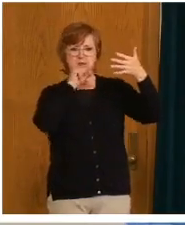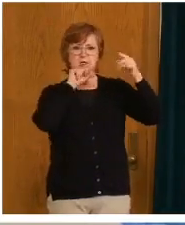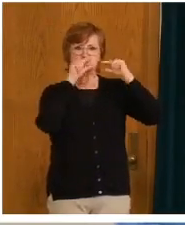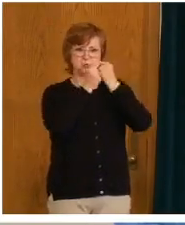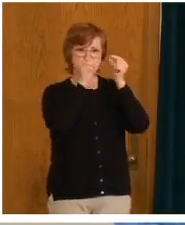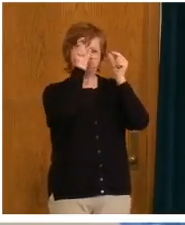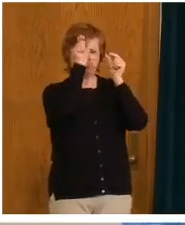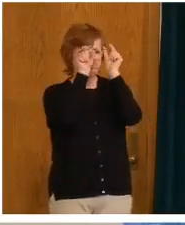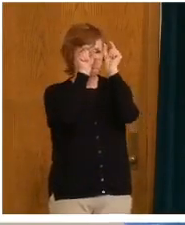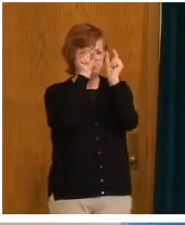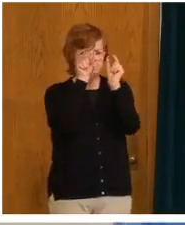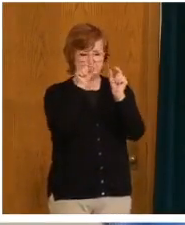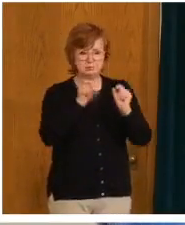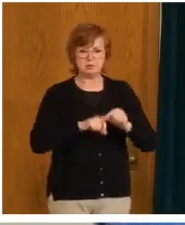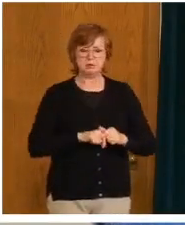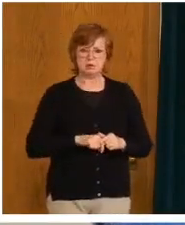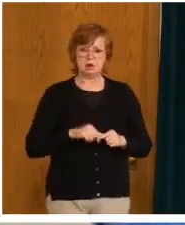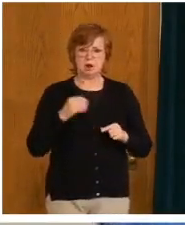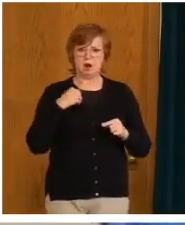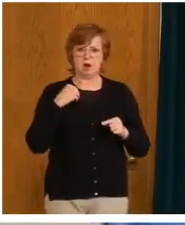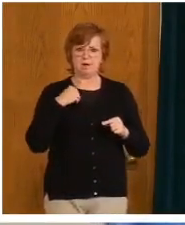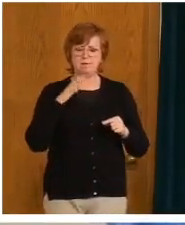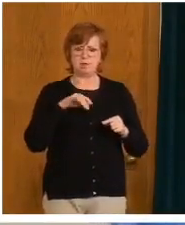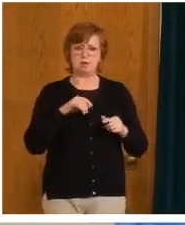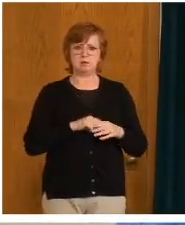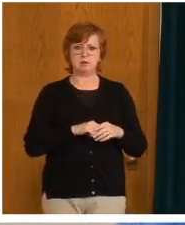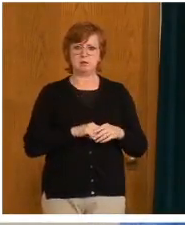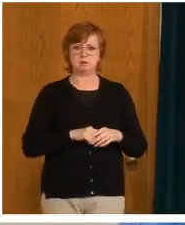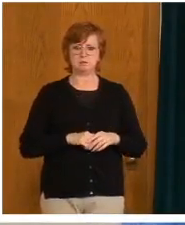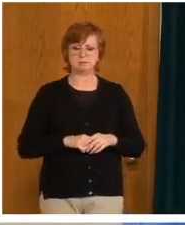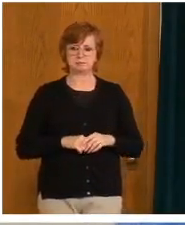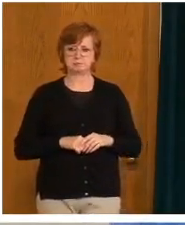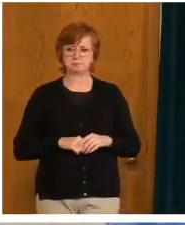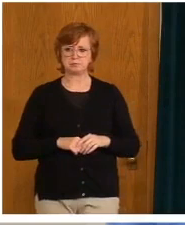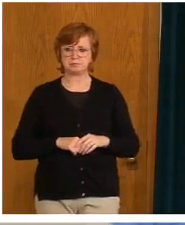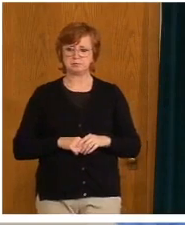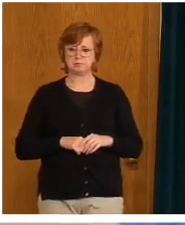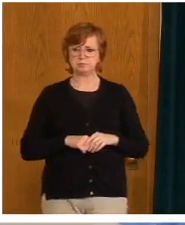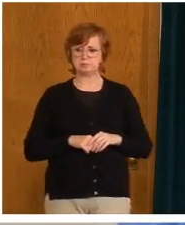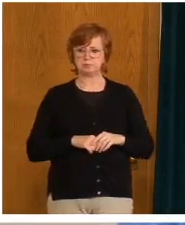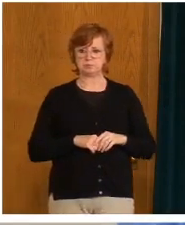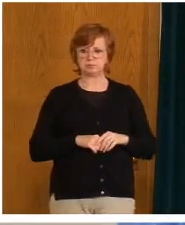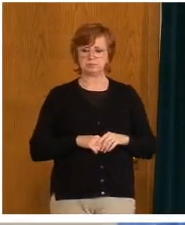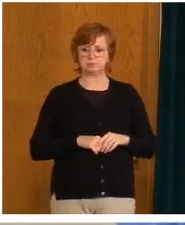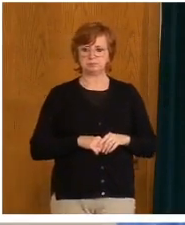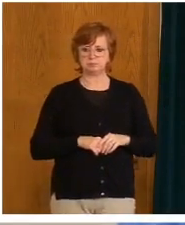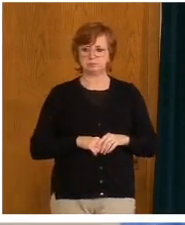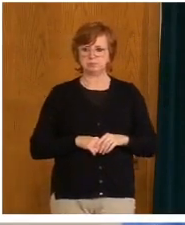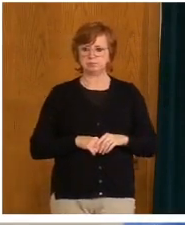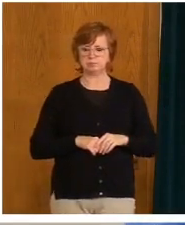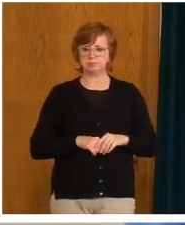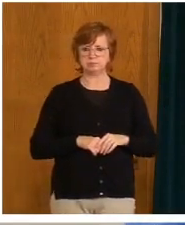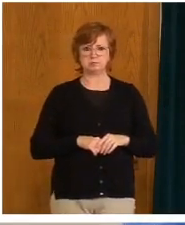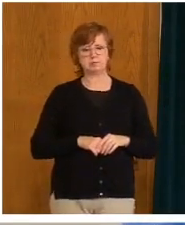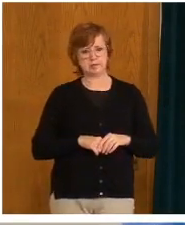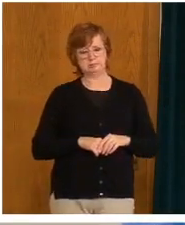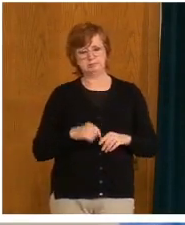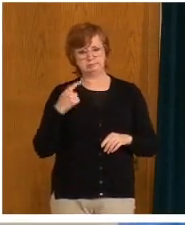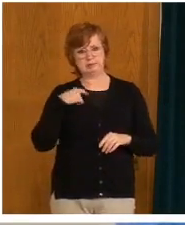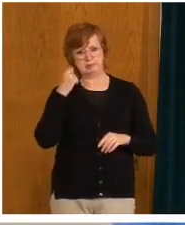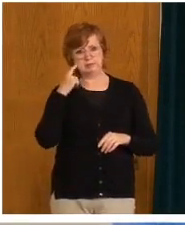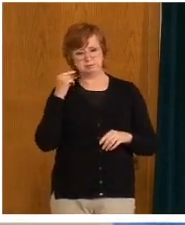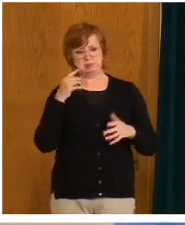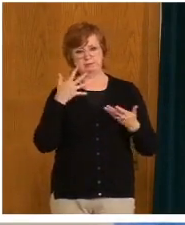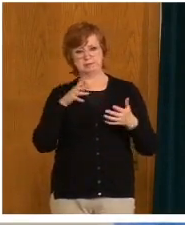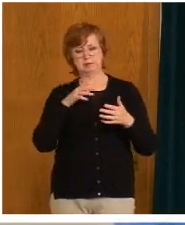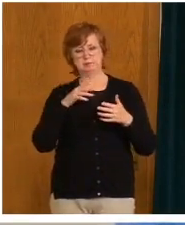dose eligibility as we moved into the 80 pluses this week. Not to say that it hasn't happened, but it certainly hasn't become an issue. And it was, I